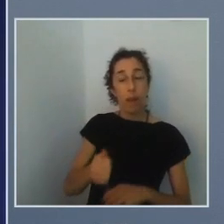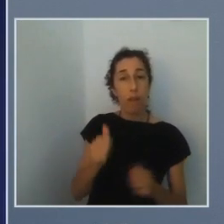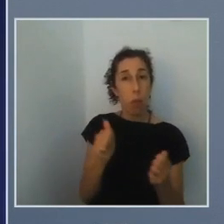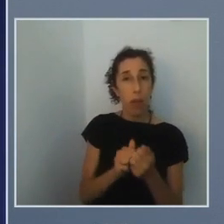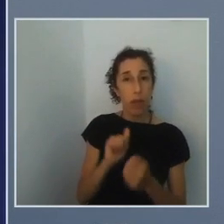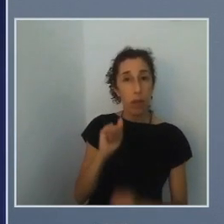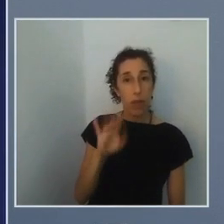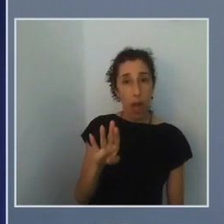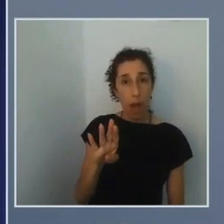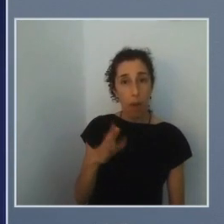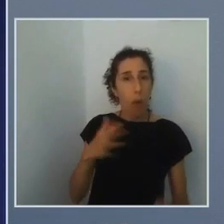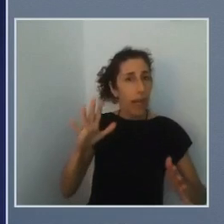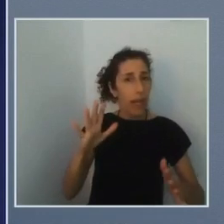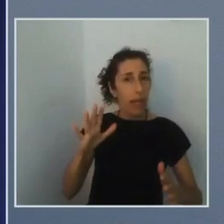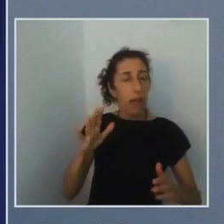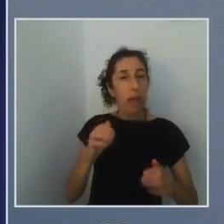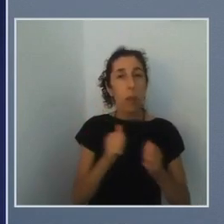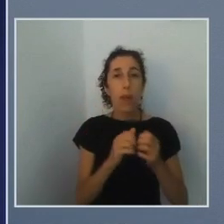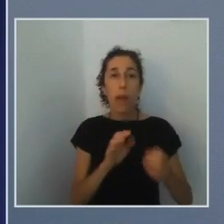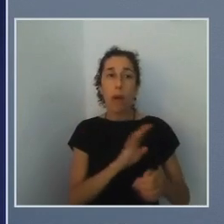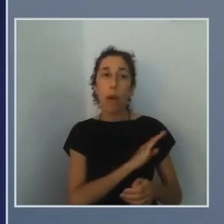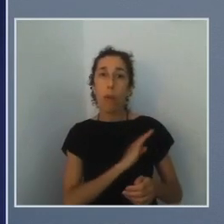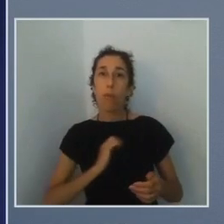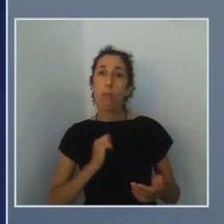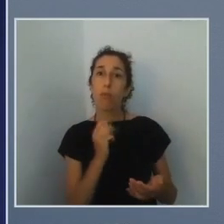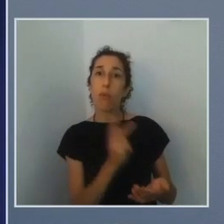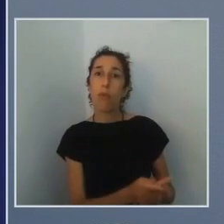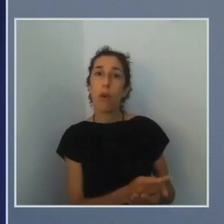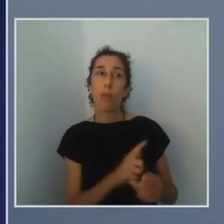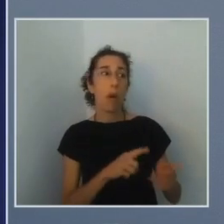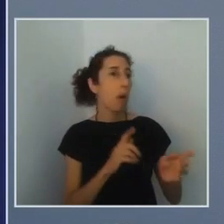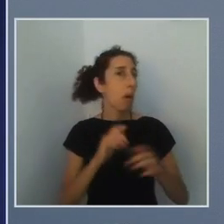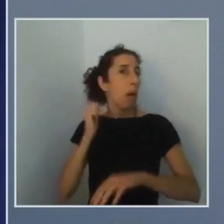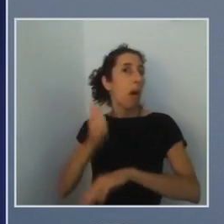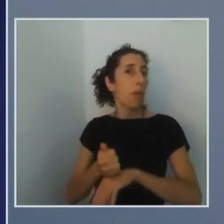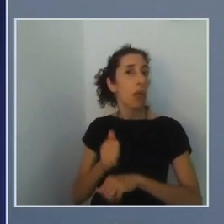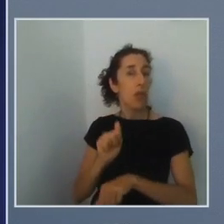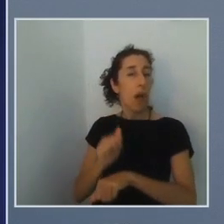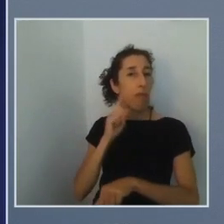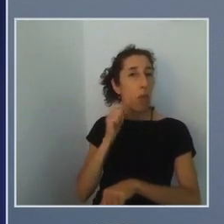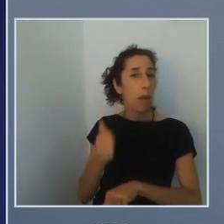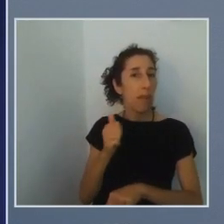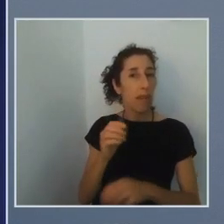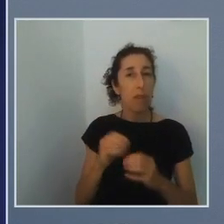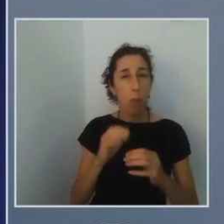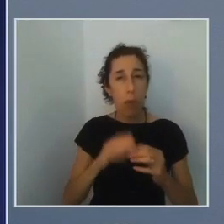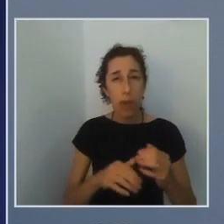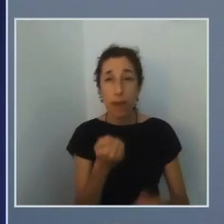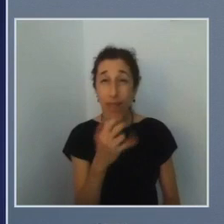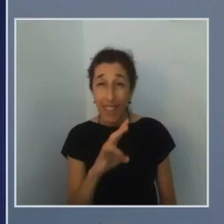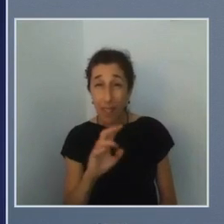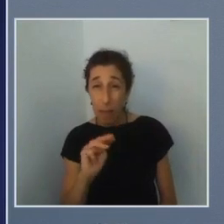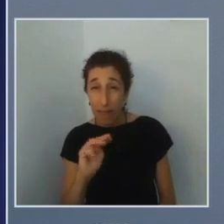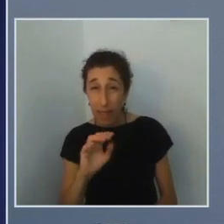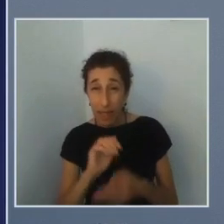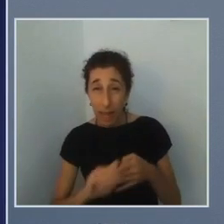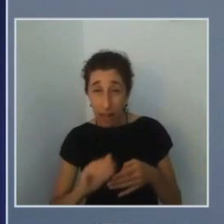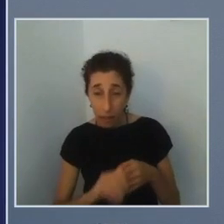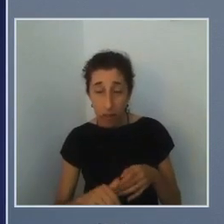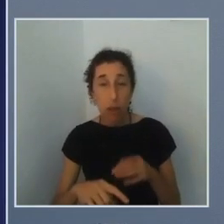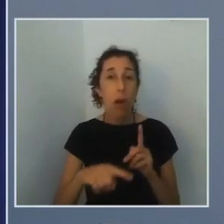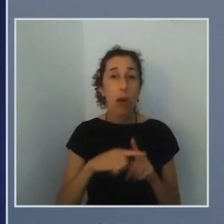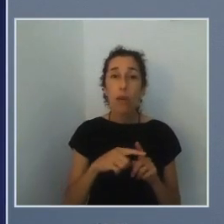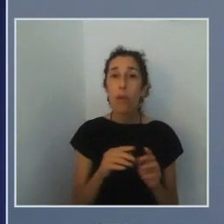million. He allotted several million dollars annually in NRA funds for private security